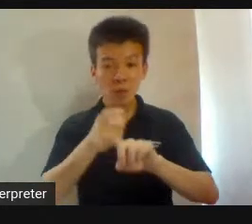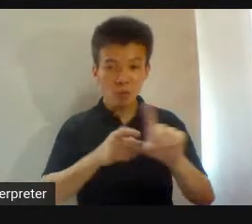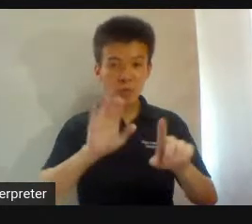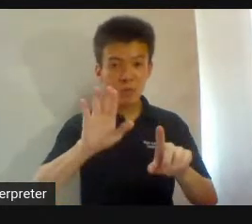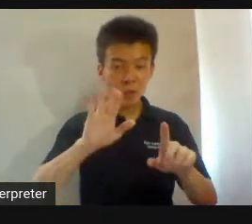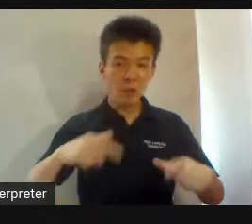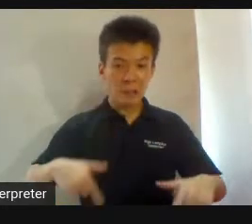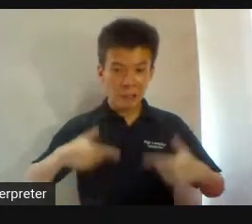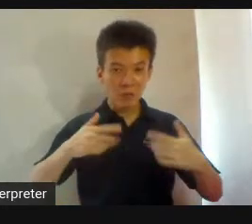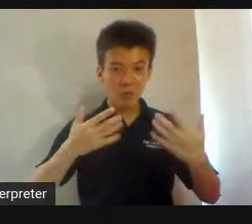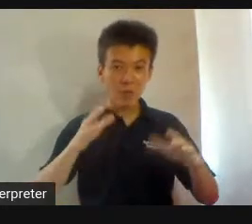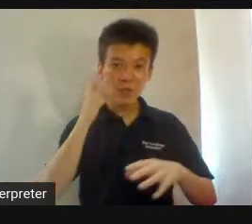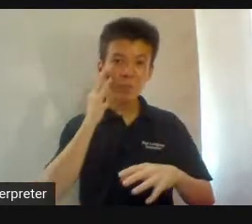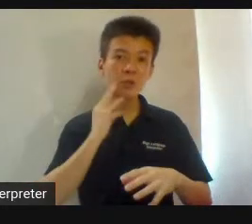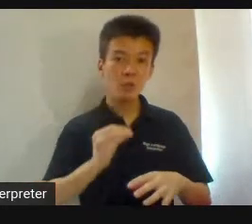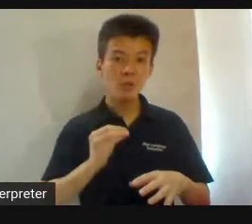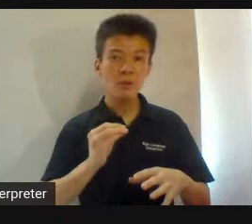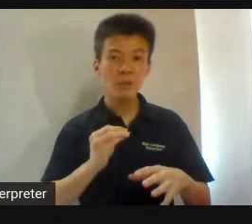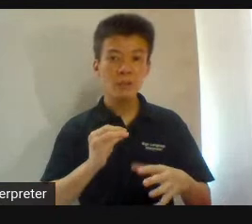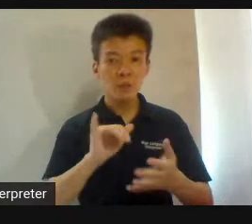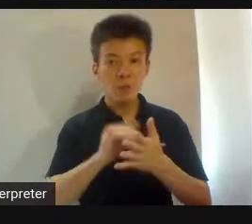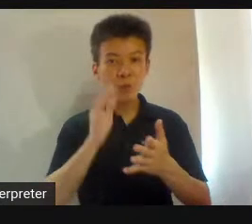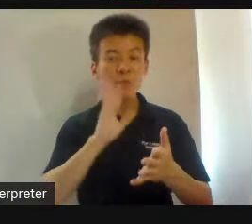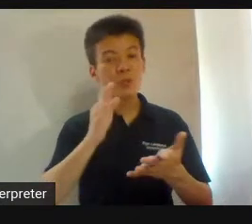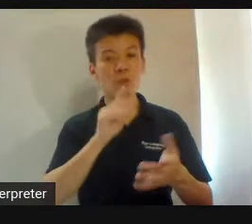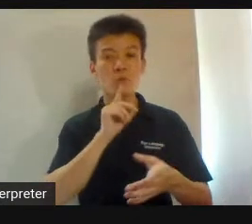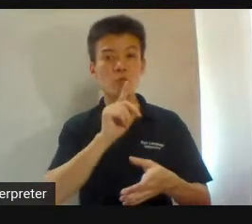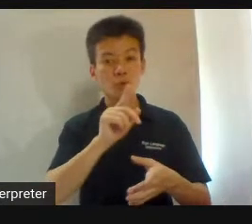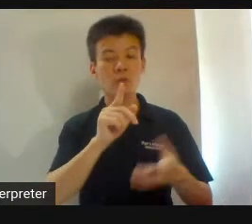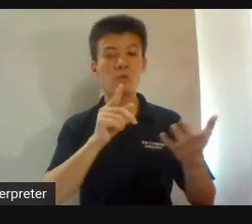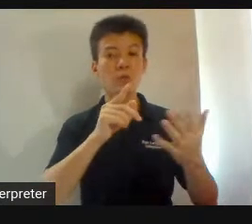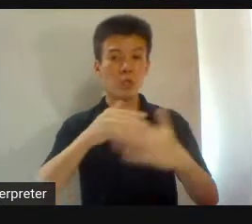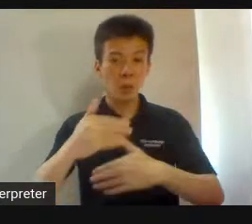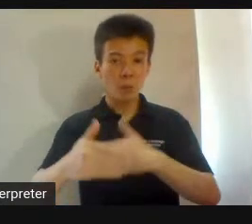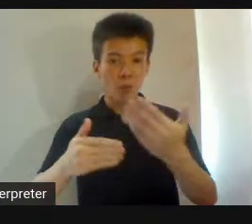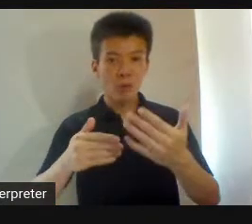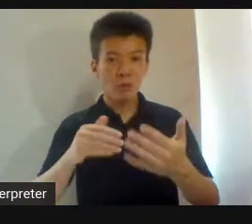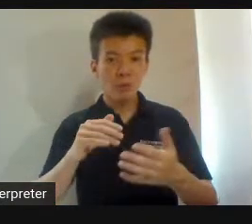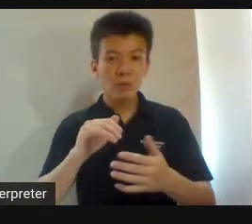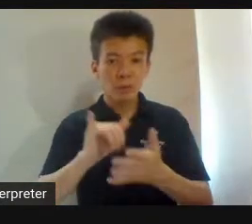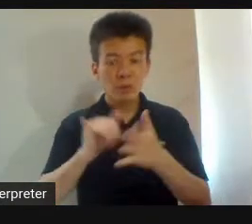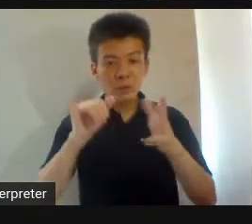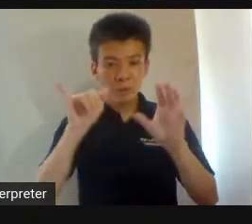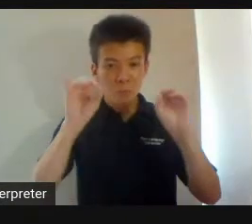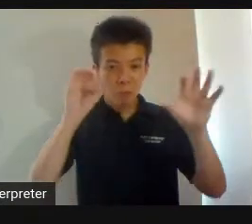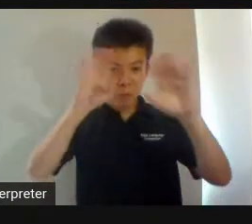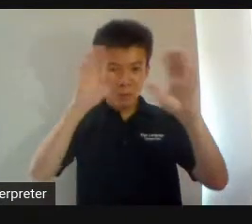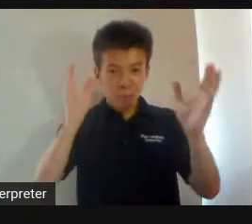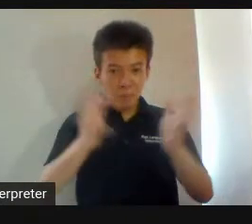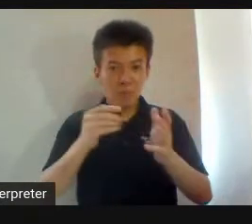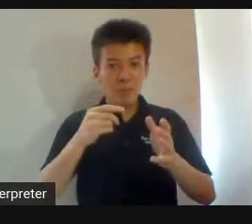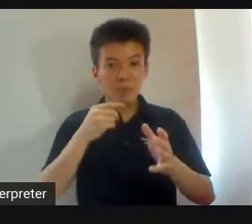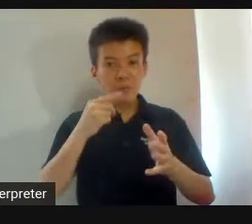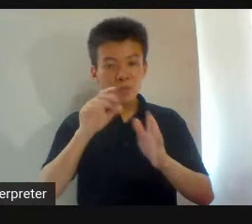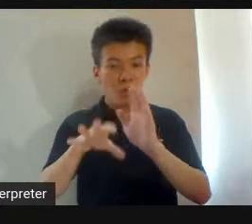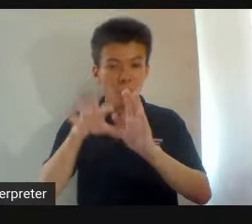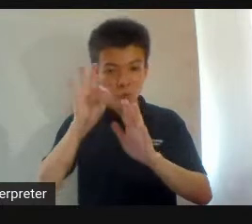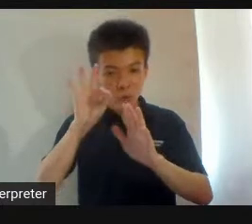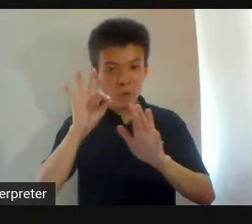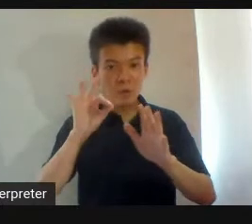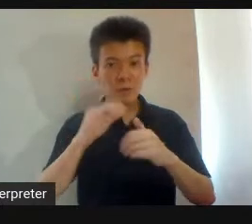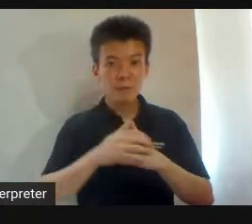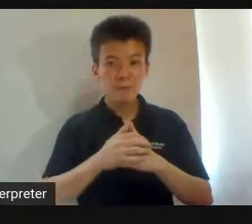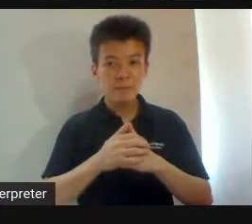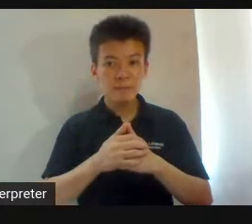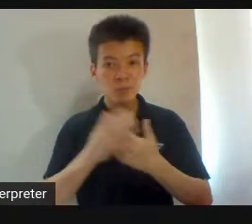lived experiences, and it's going to be an authentic process. It was in this big bubble that we managed to find and pump,